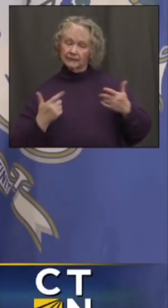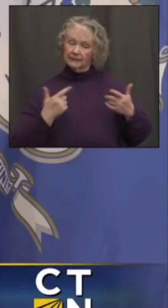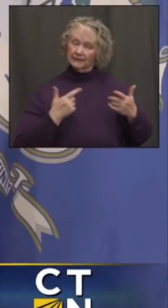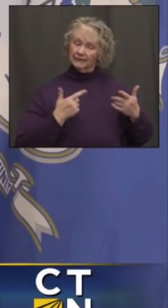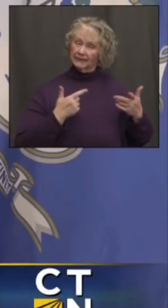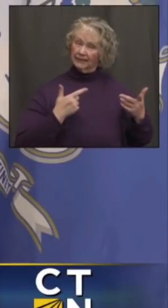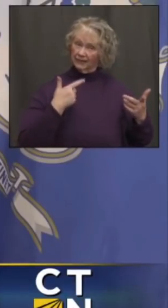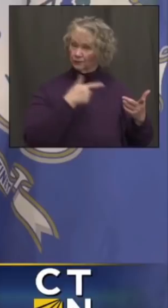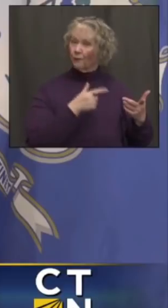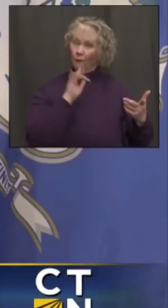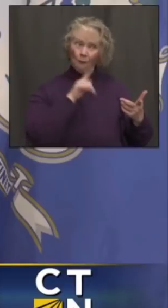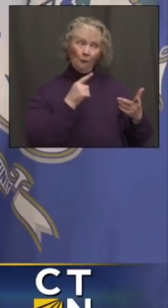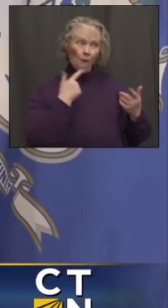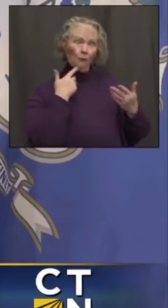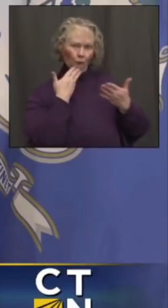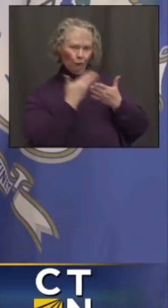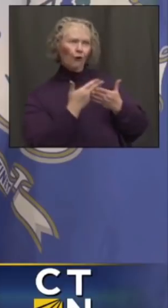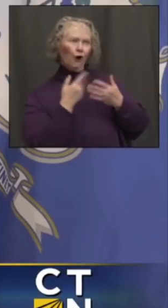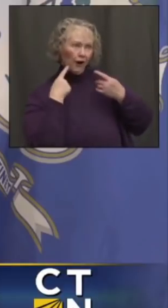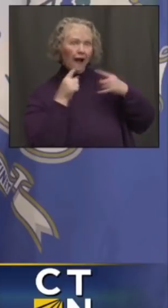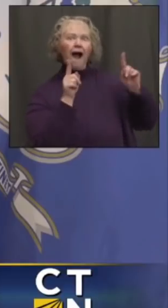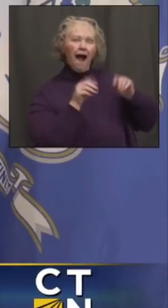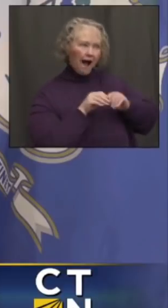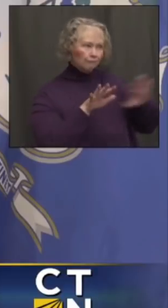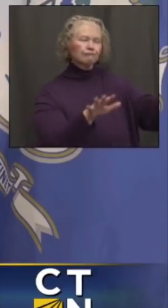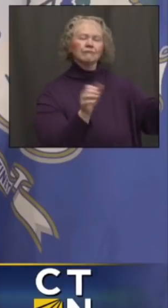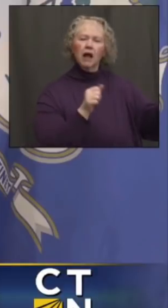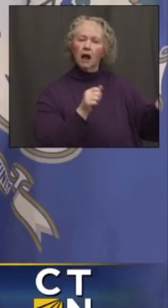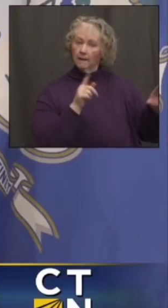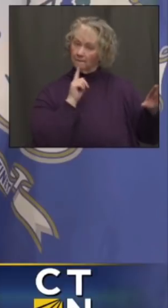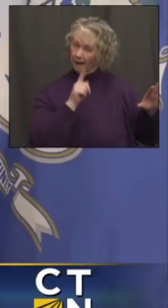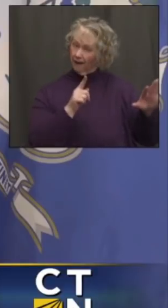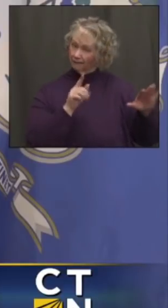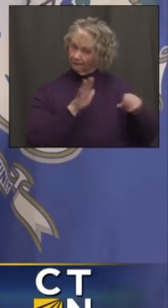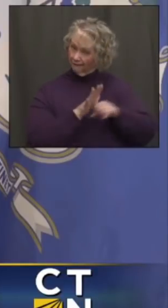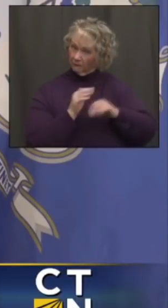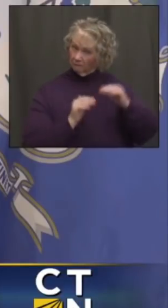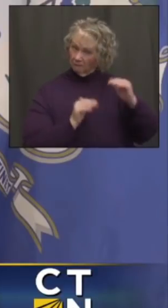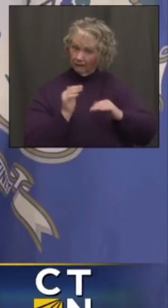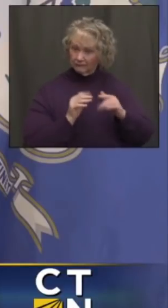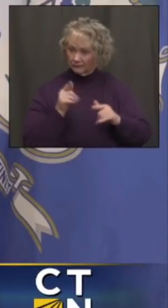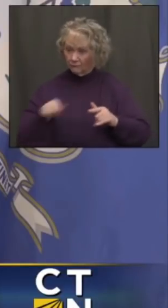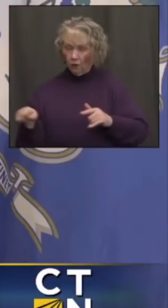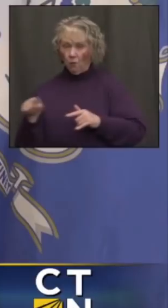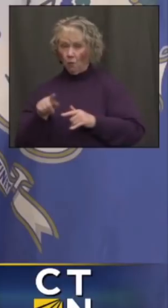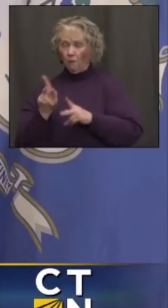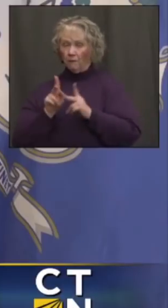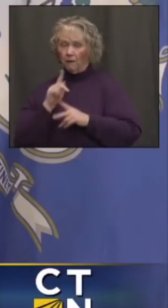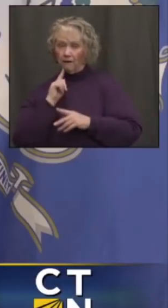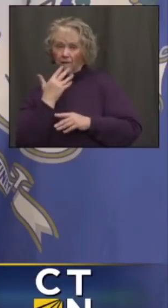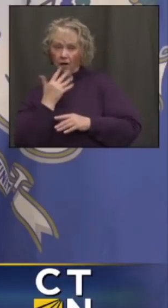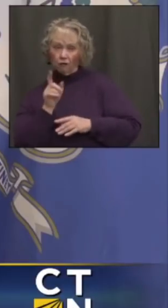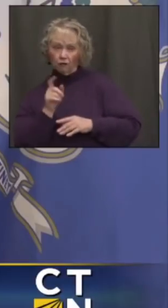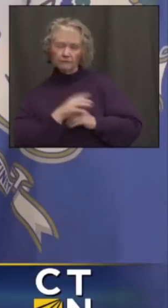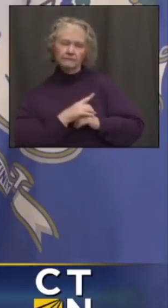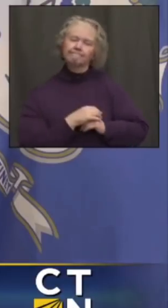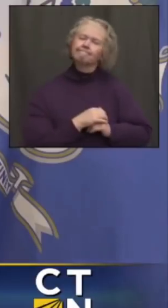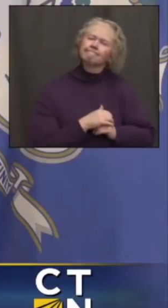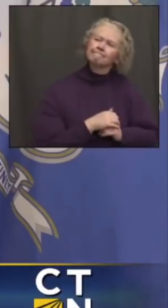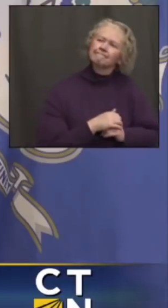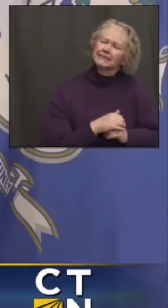vaccine distribution. And then, of course, we know that the data shows that there are some big disparities, especially among people of color.